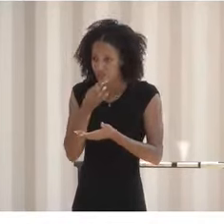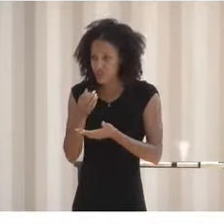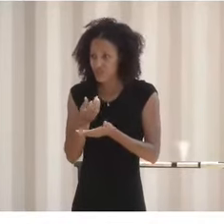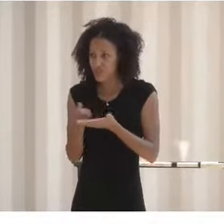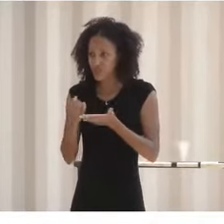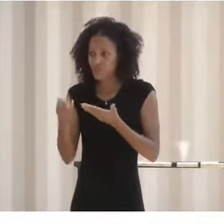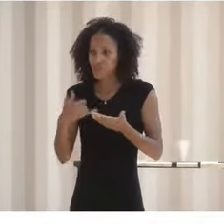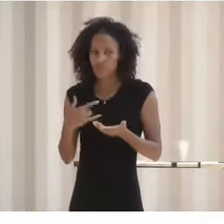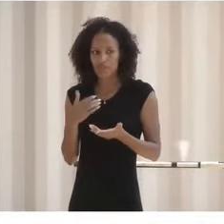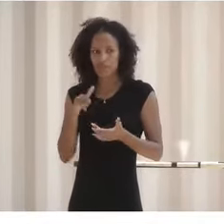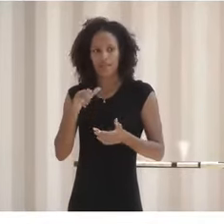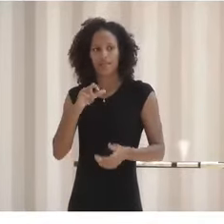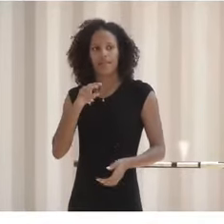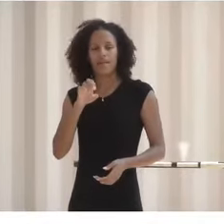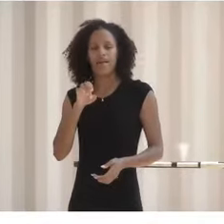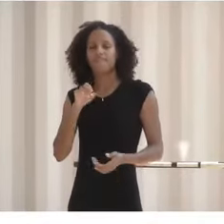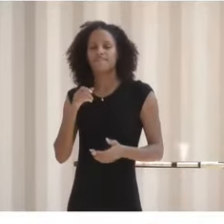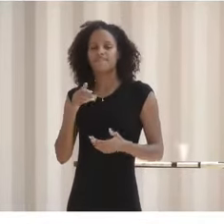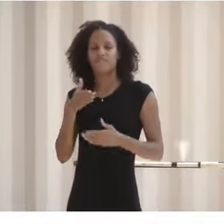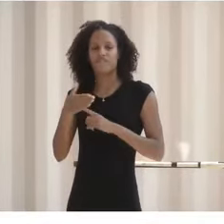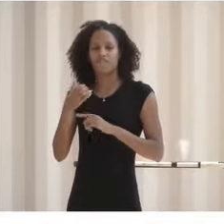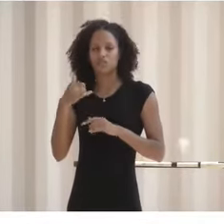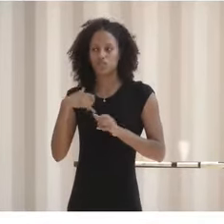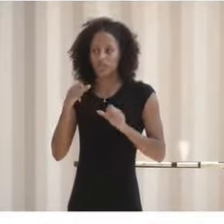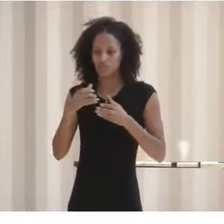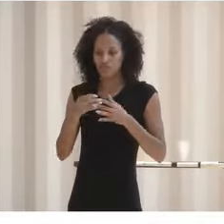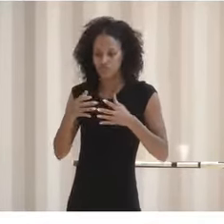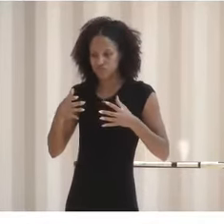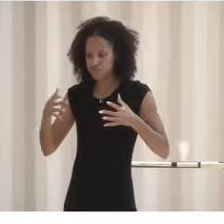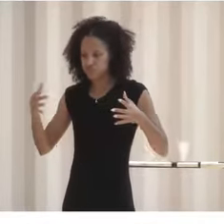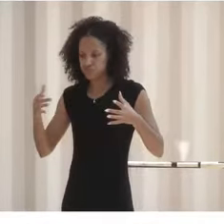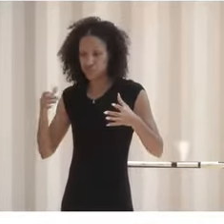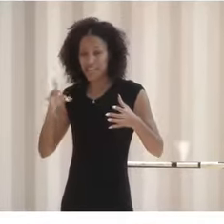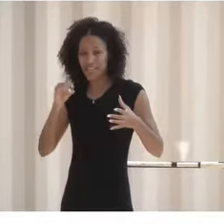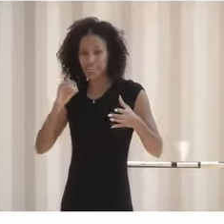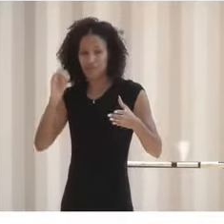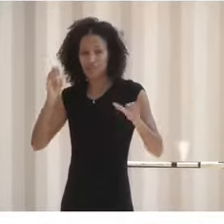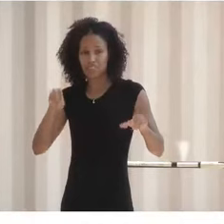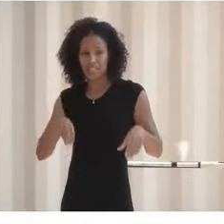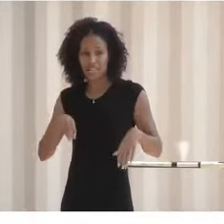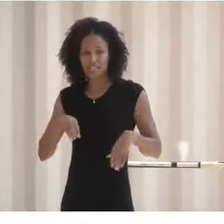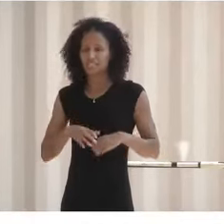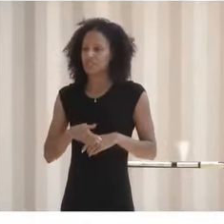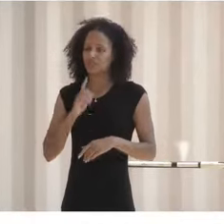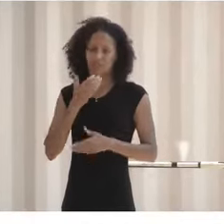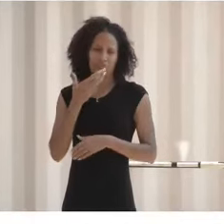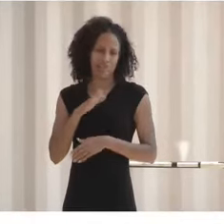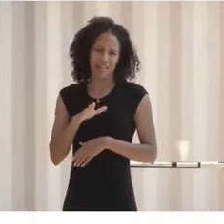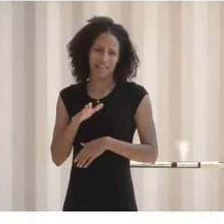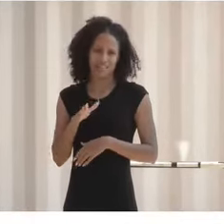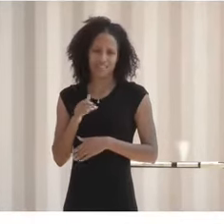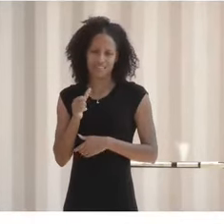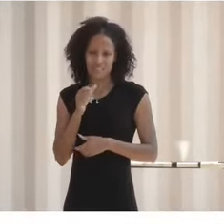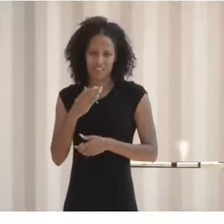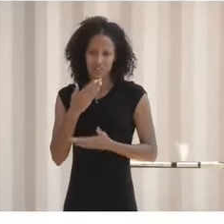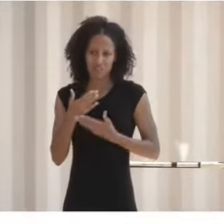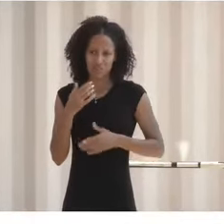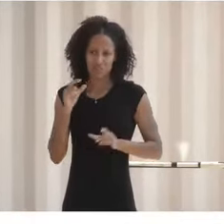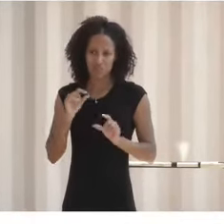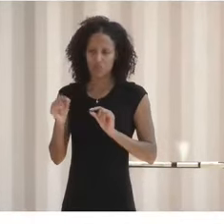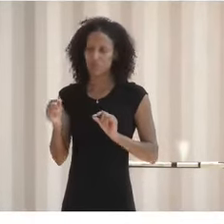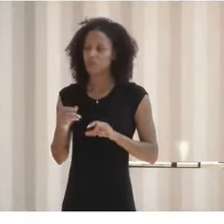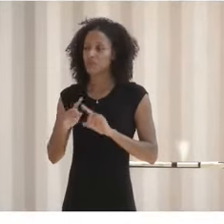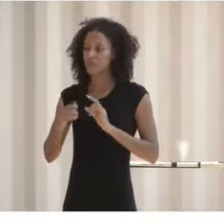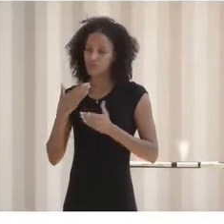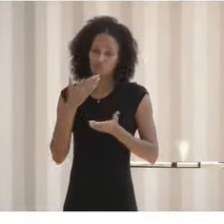can reduce the population of native juvenile species by up to 80%. So basically bad news. Now, there's some good